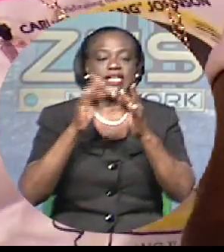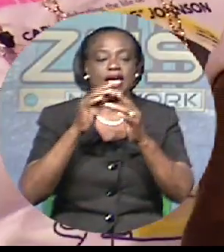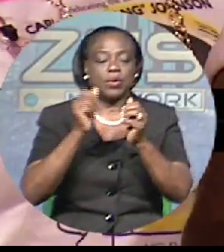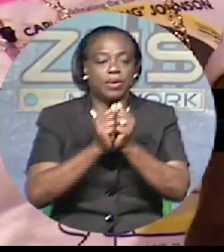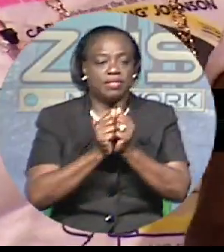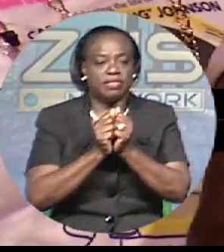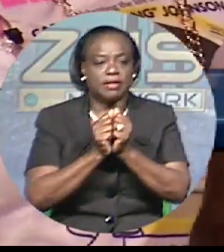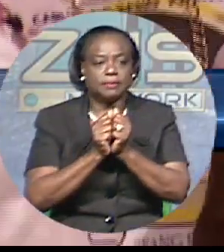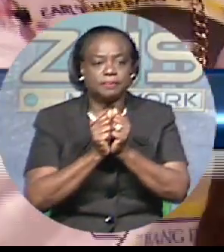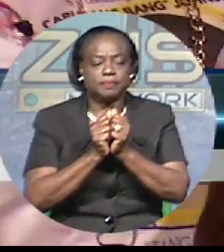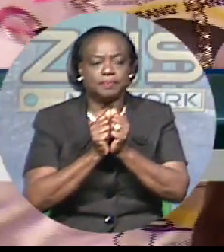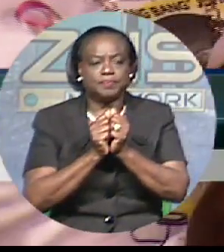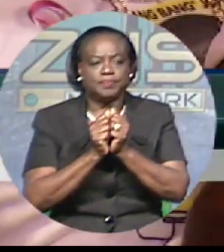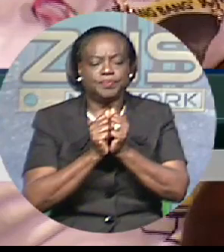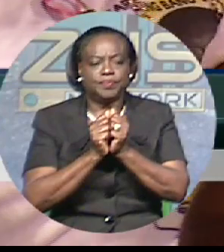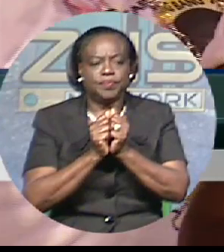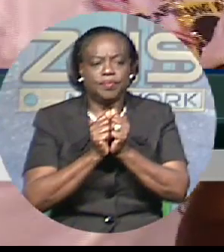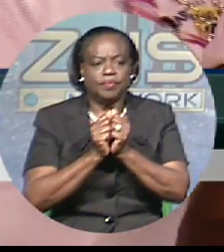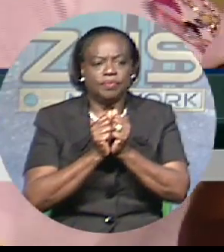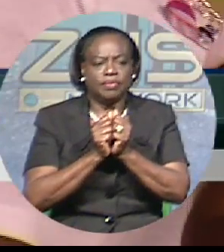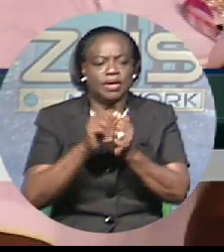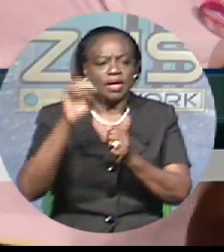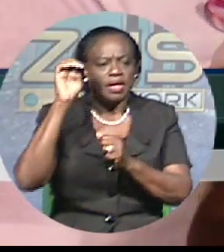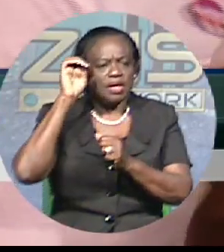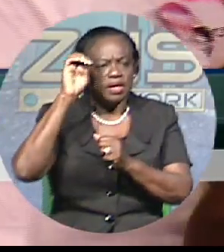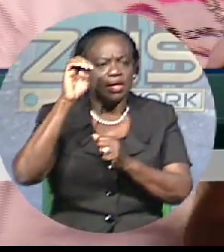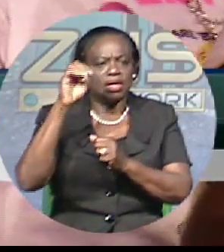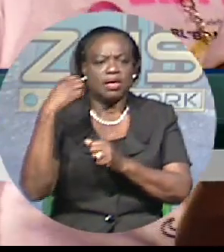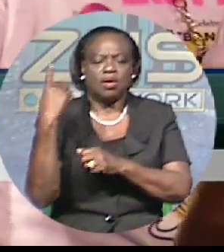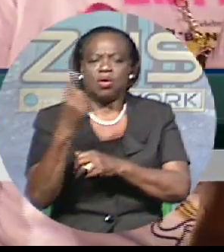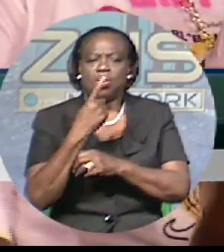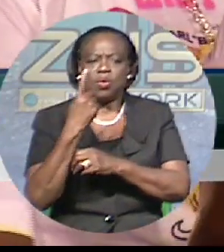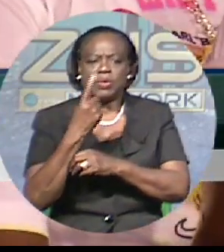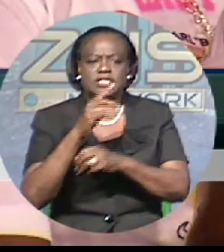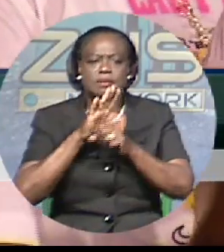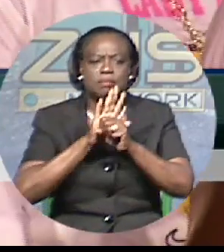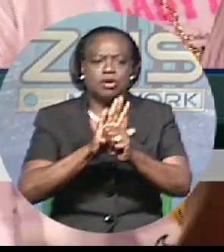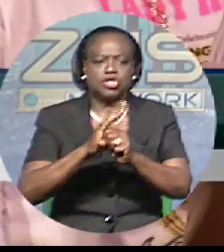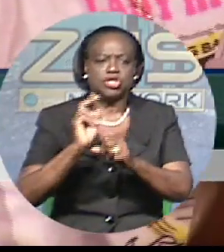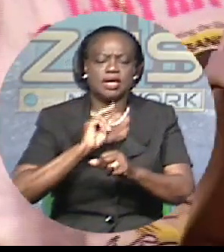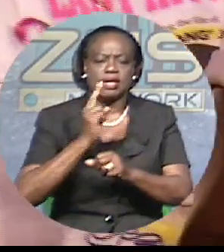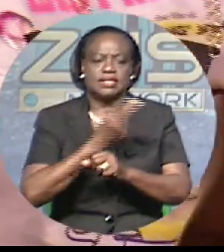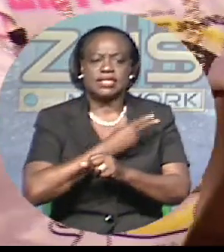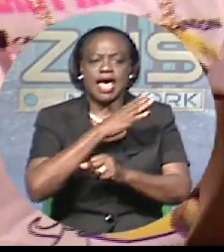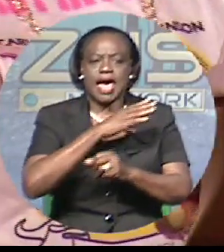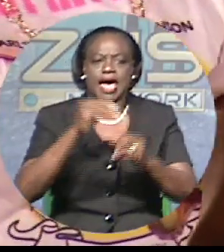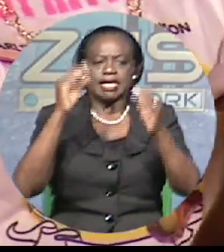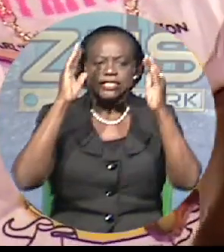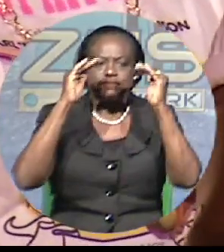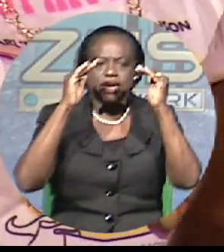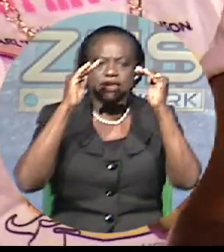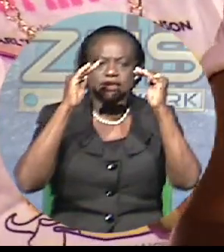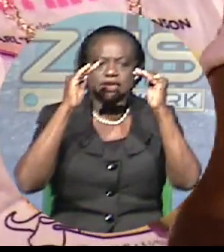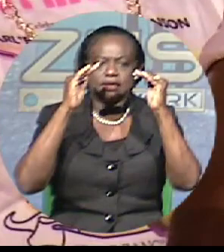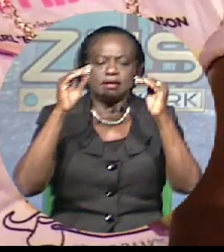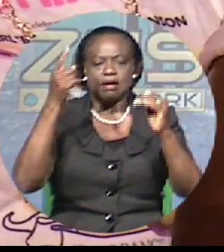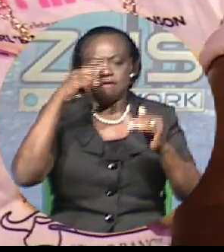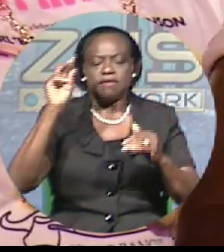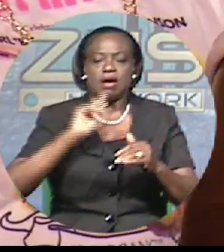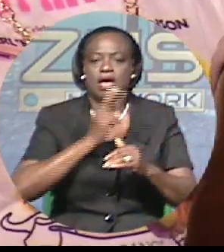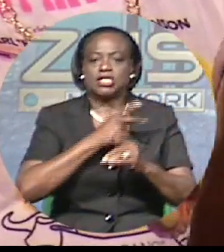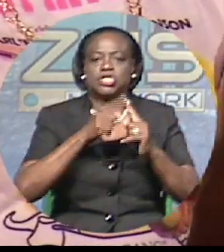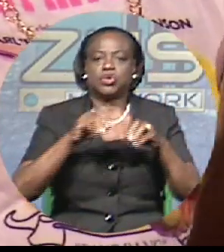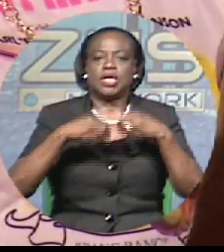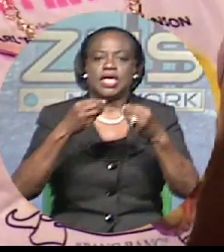or dry day with him. He always pushed us and he always expected for us to give him